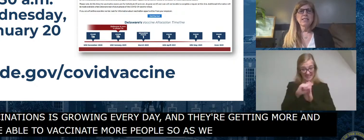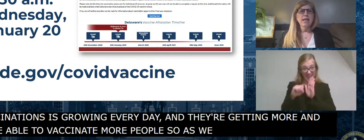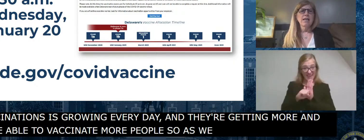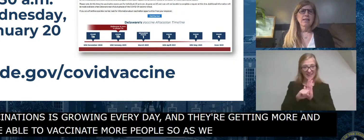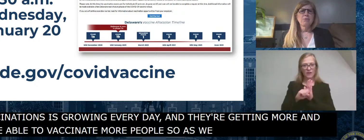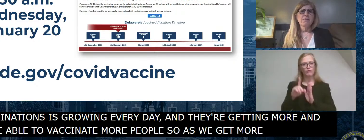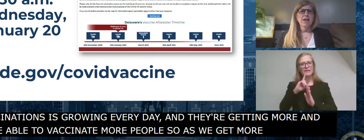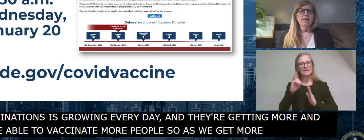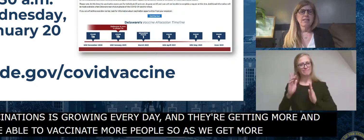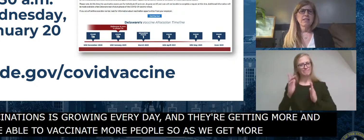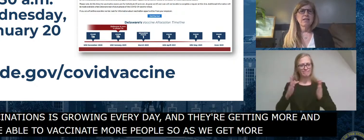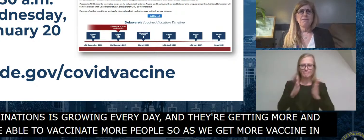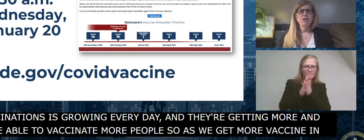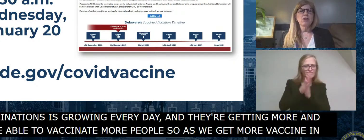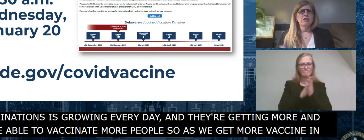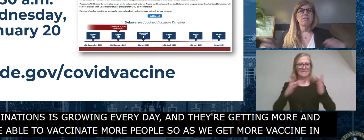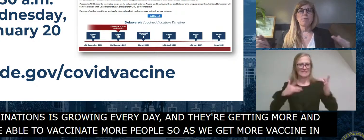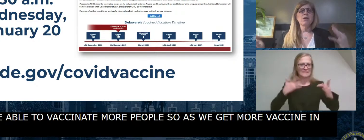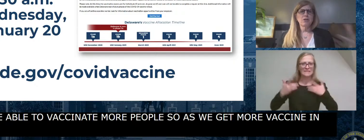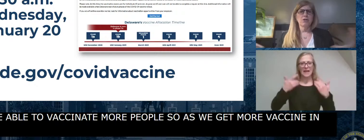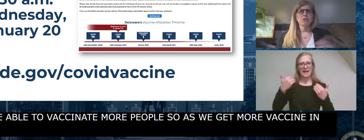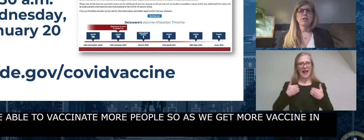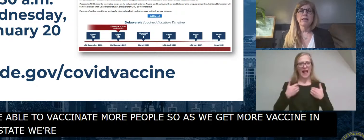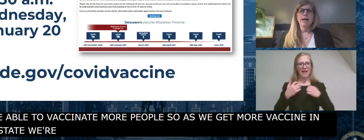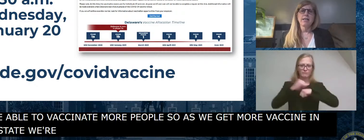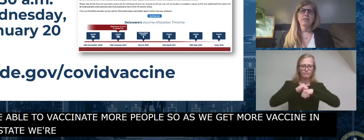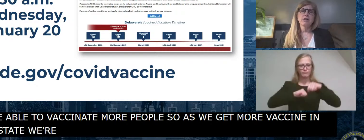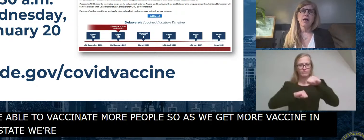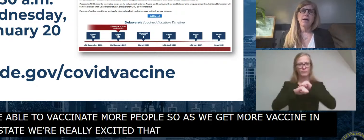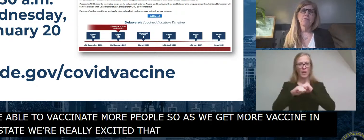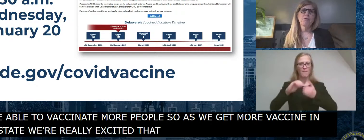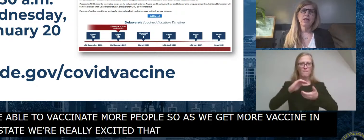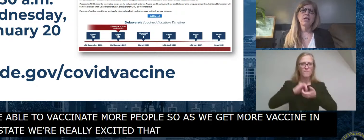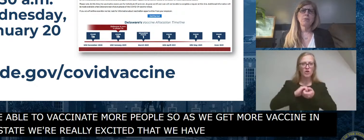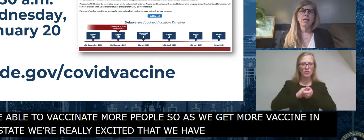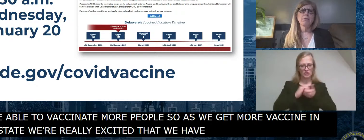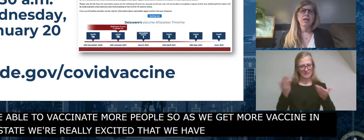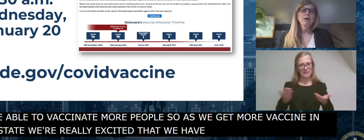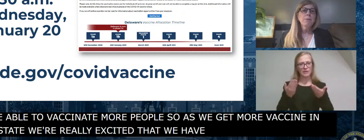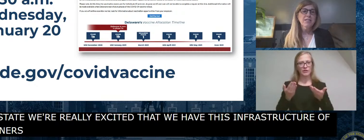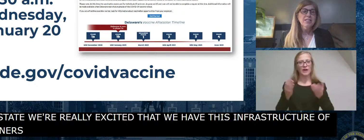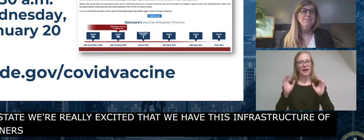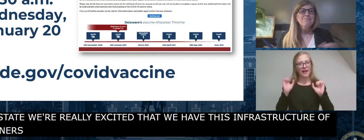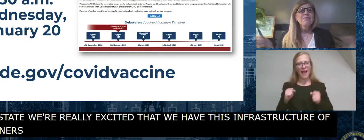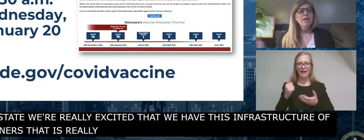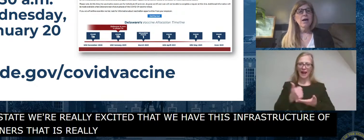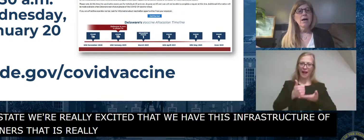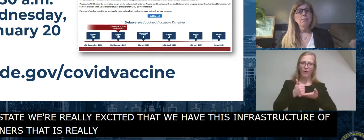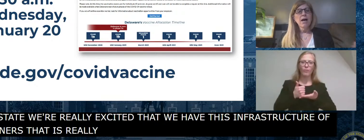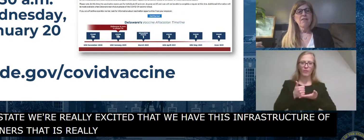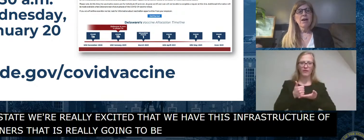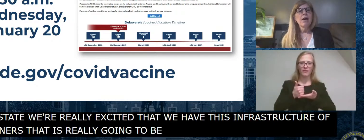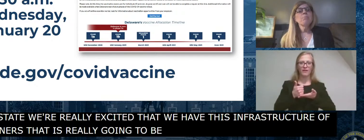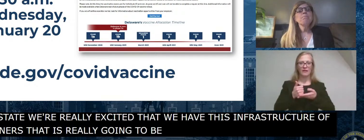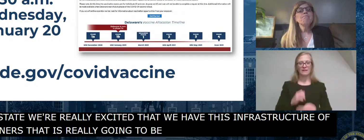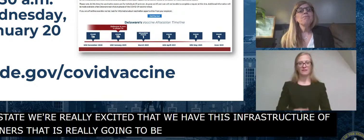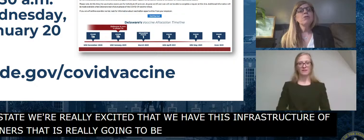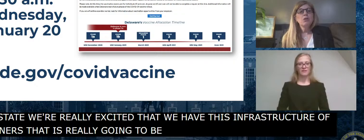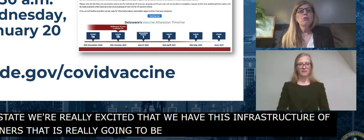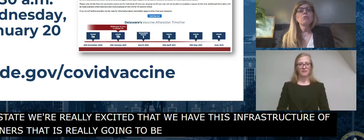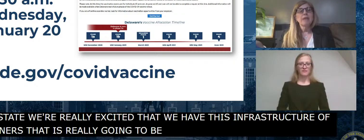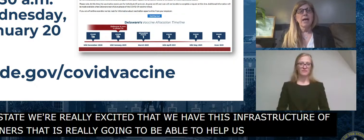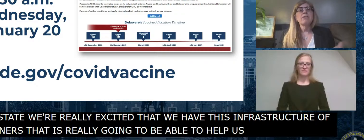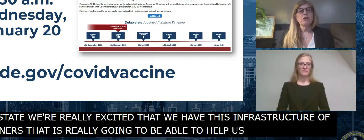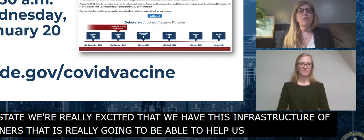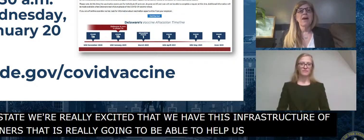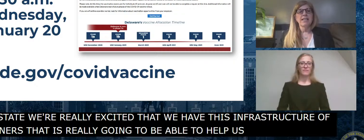really excited that we've got this infrastructure of partners that is really going to be able to help us help